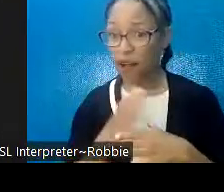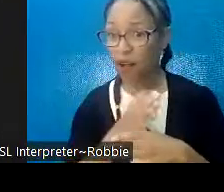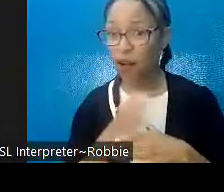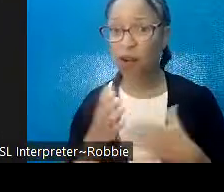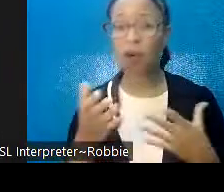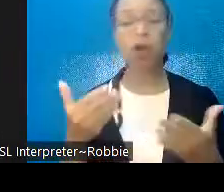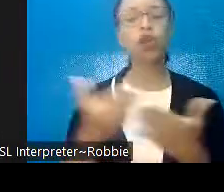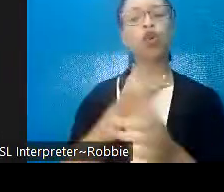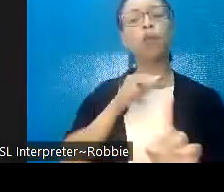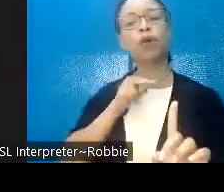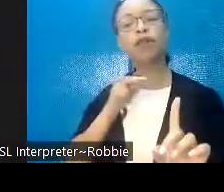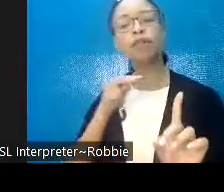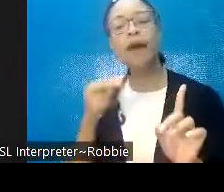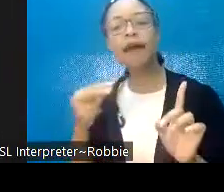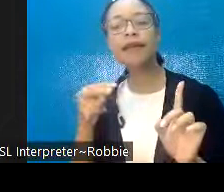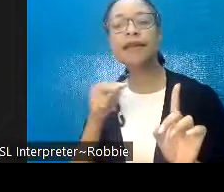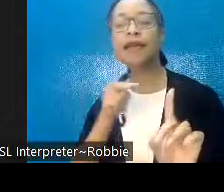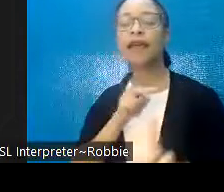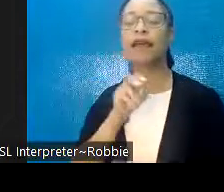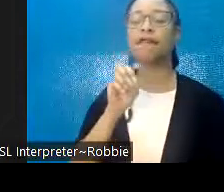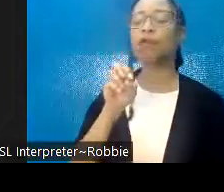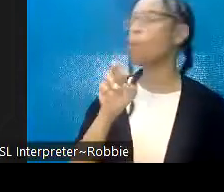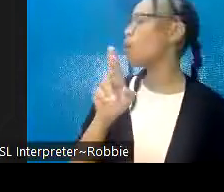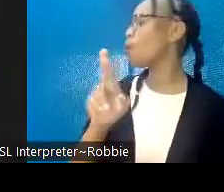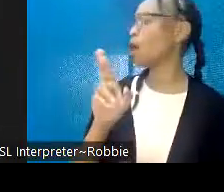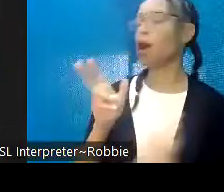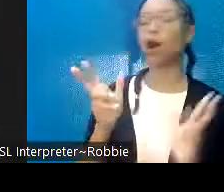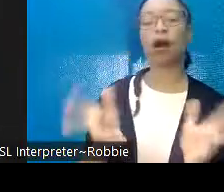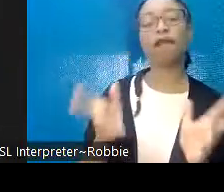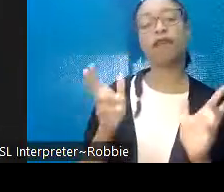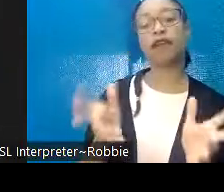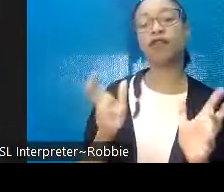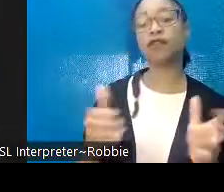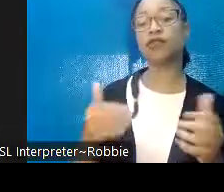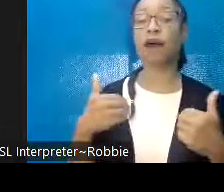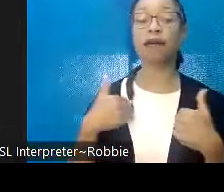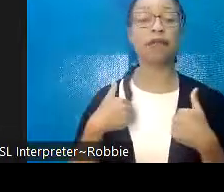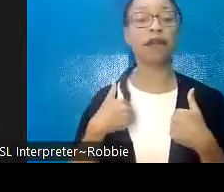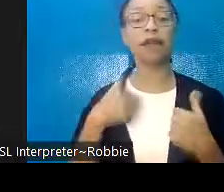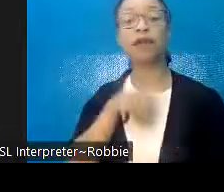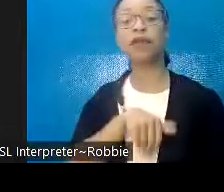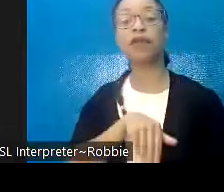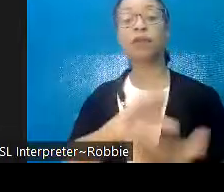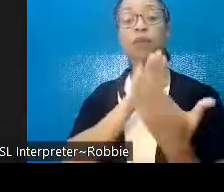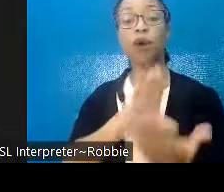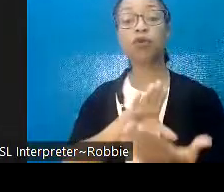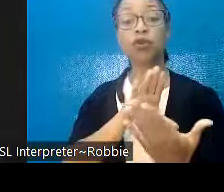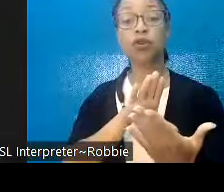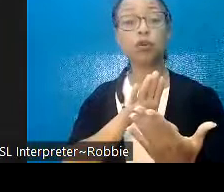new perspectives or some of the conversation that you had, right? The approach maybe that you even